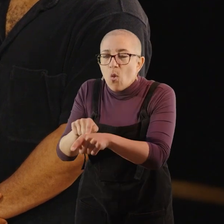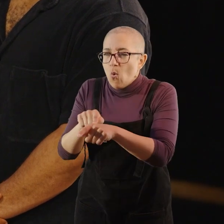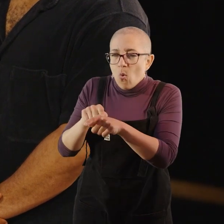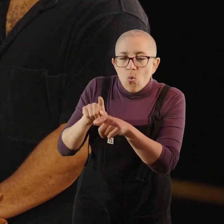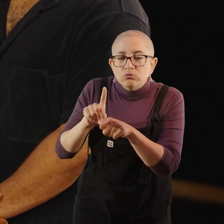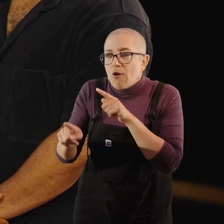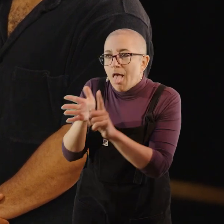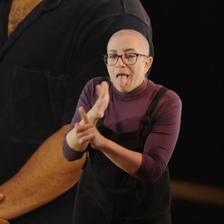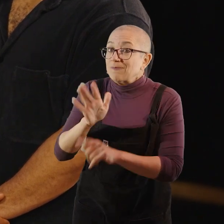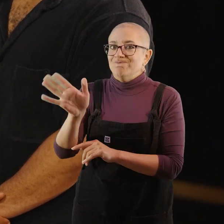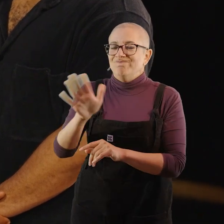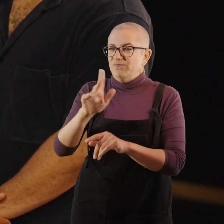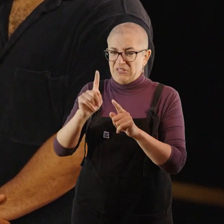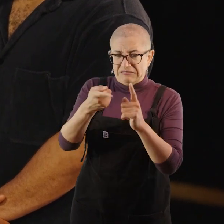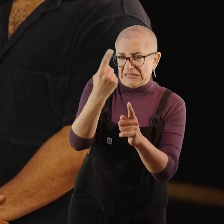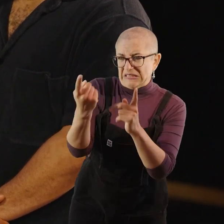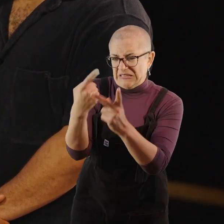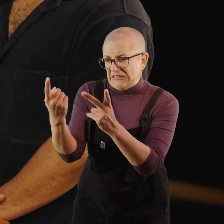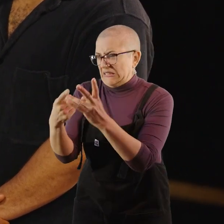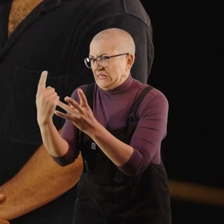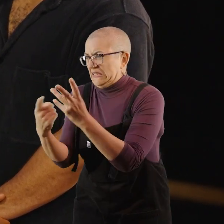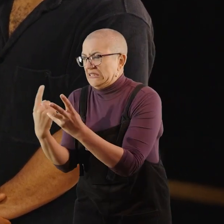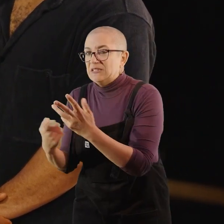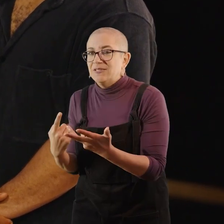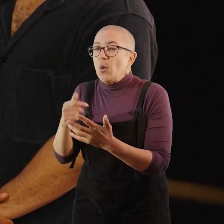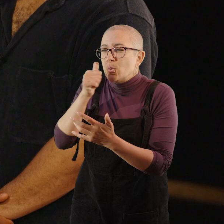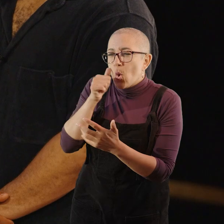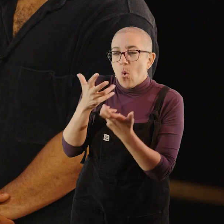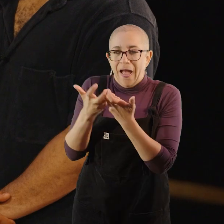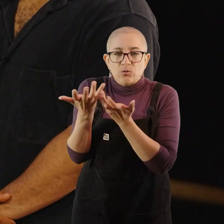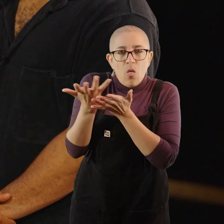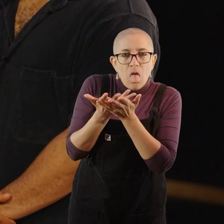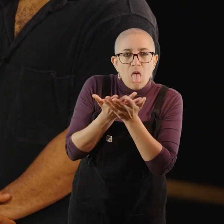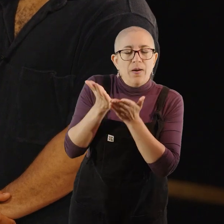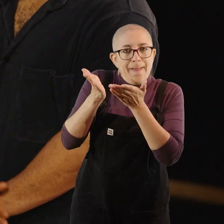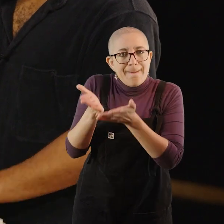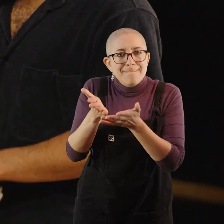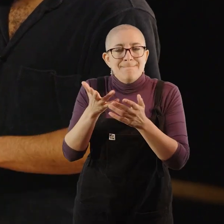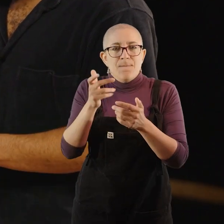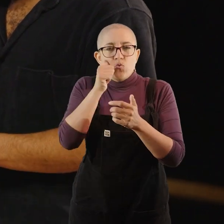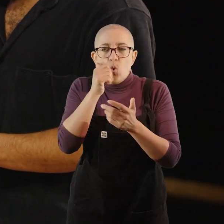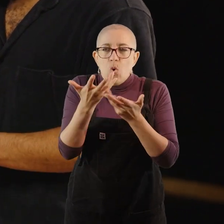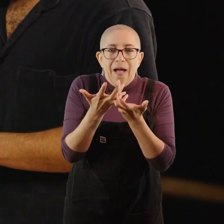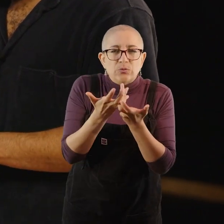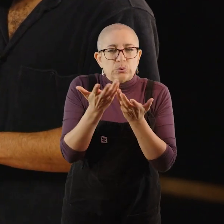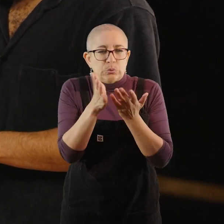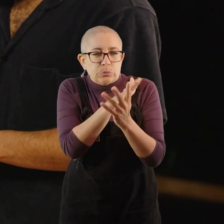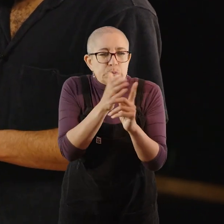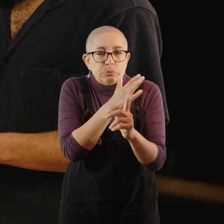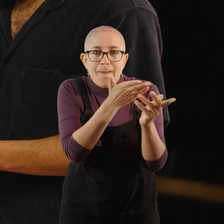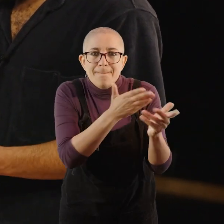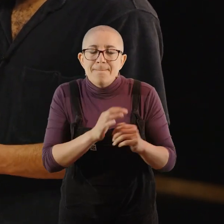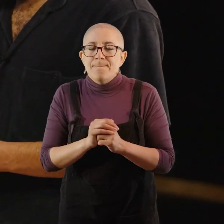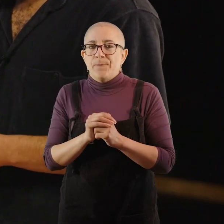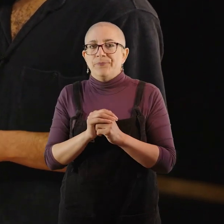how to play each other. They know how to, you know, soften and use things that, for me, the one